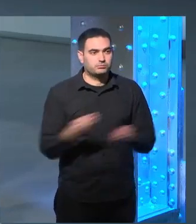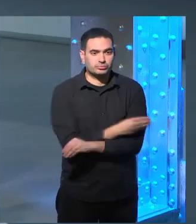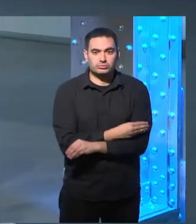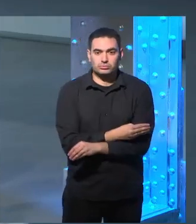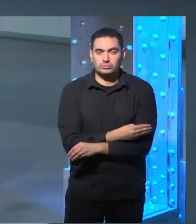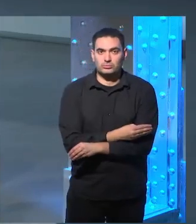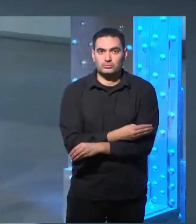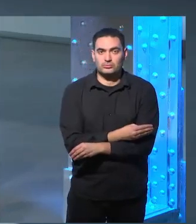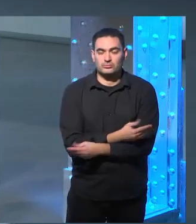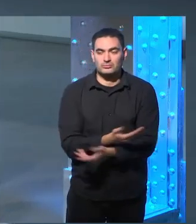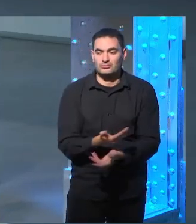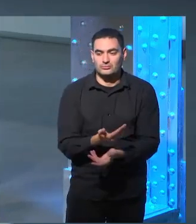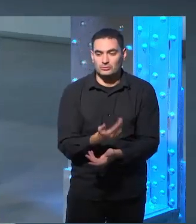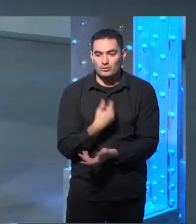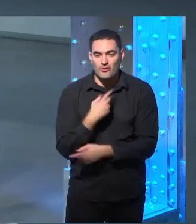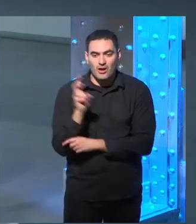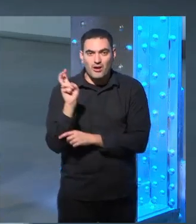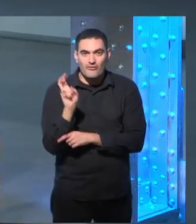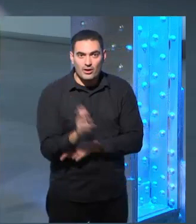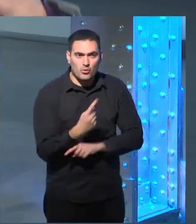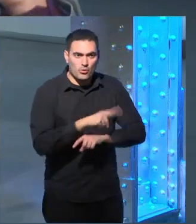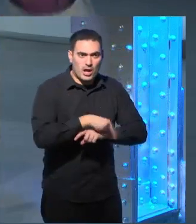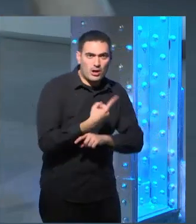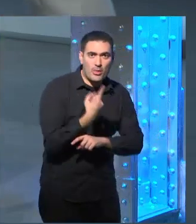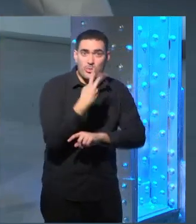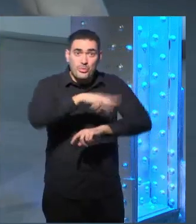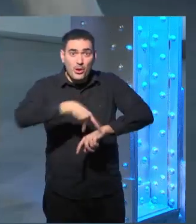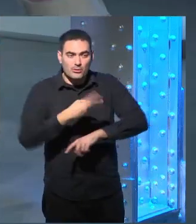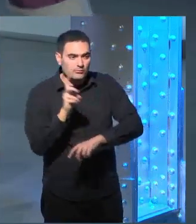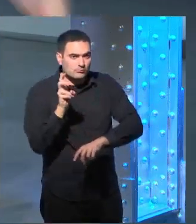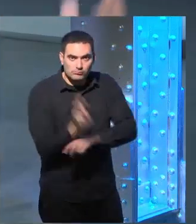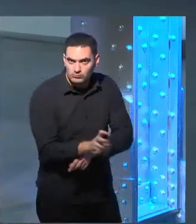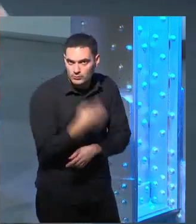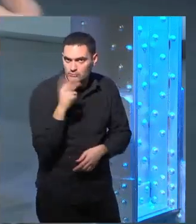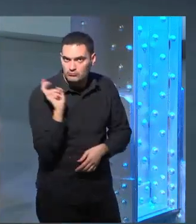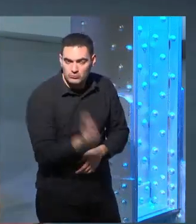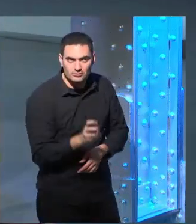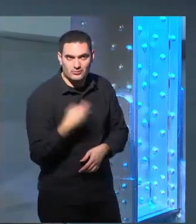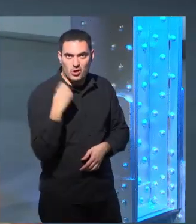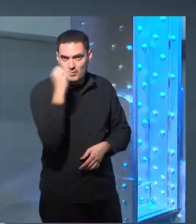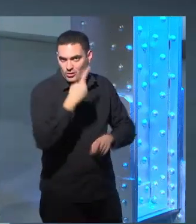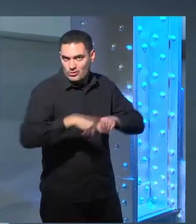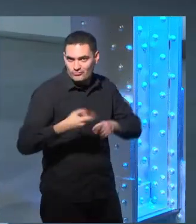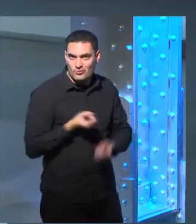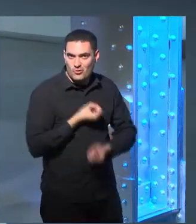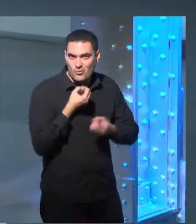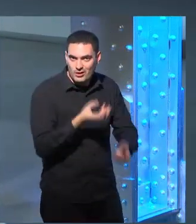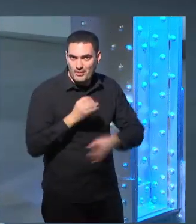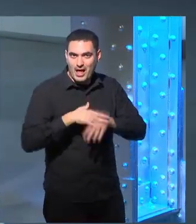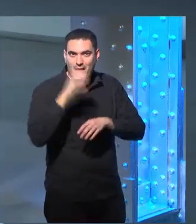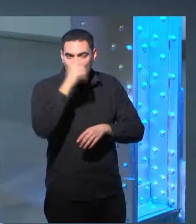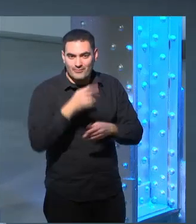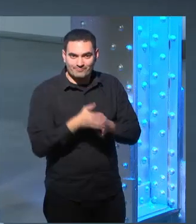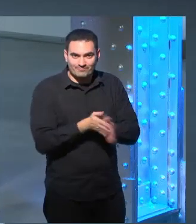I can't believe it, really. It is just an exam. We should be learning things. I come here 1 or 2 hours, I provide an overview